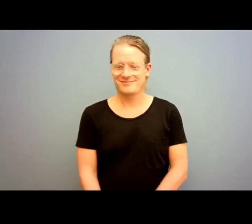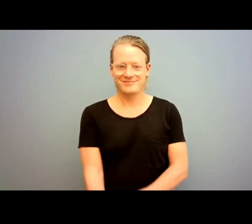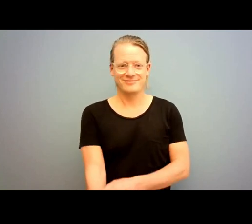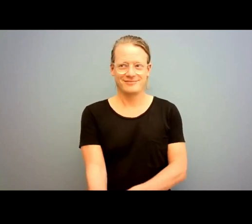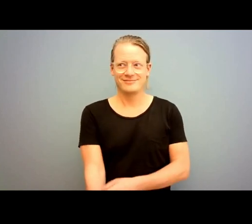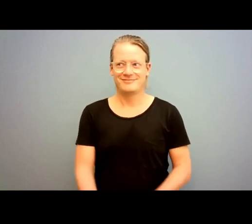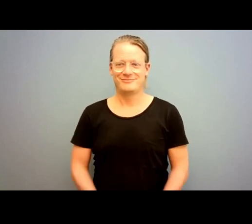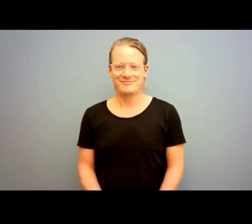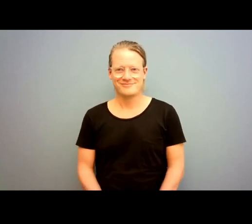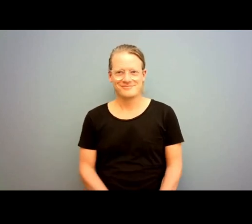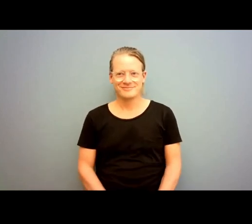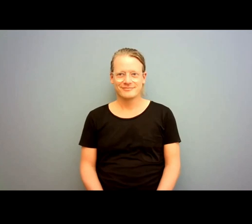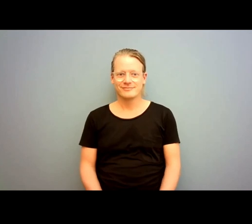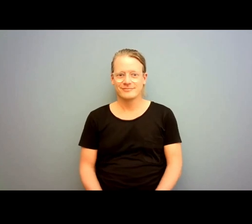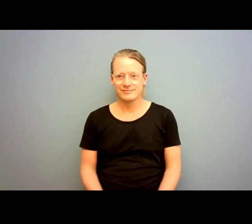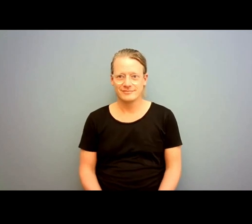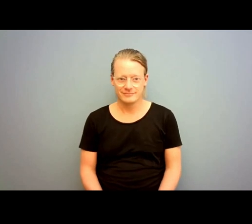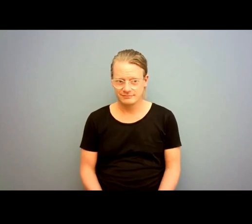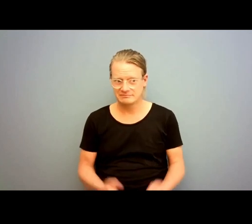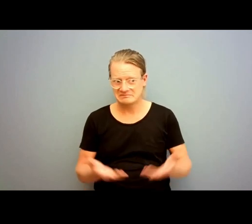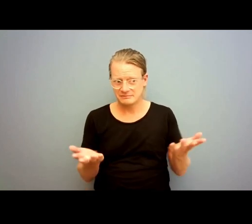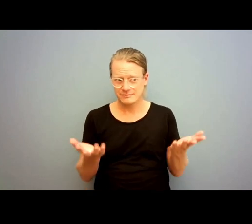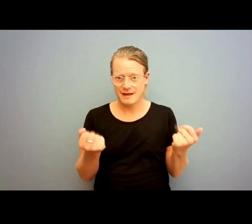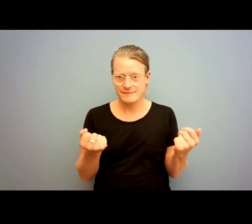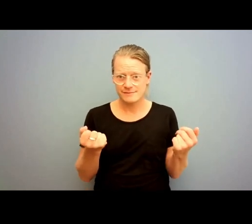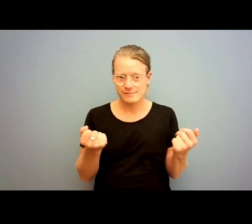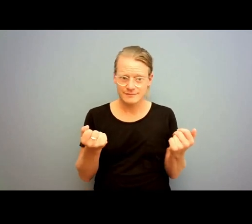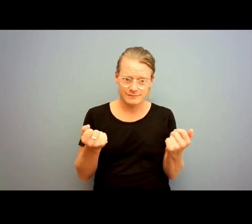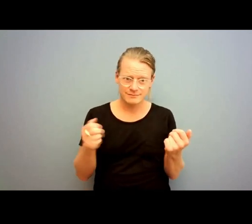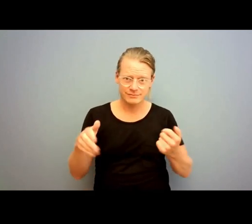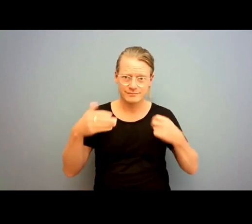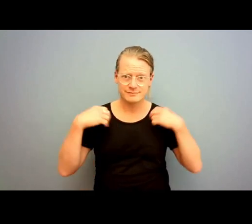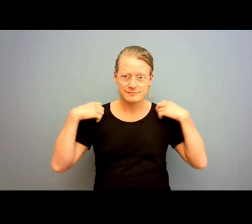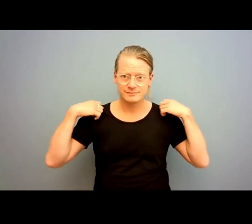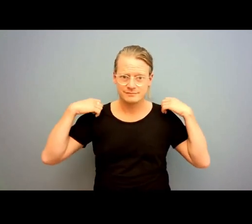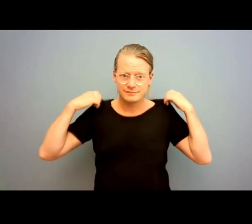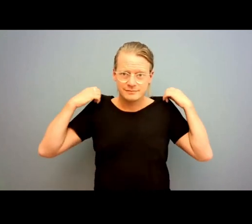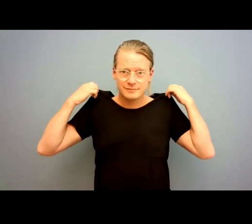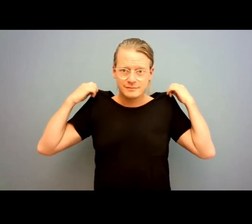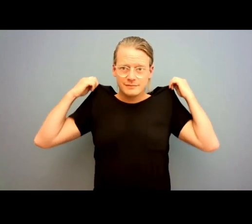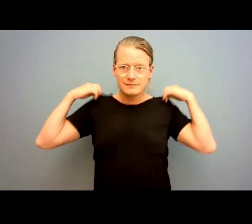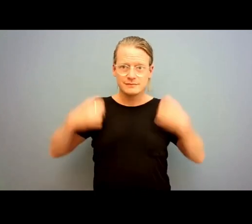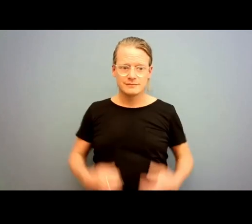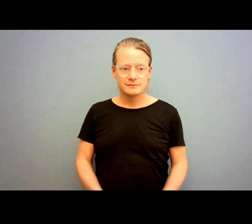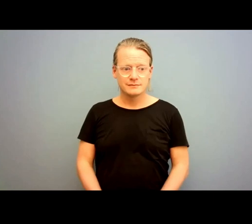of the Zoom program, there is a green sign that says share screen.